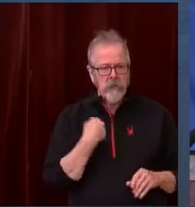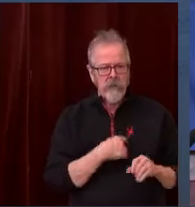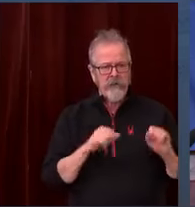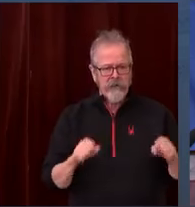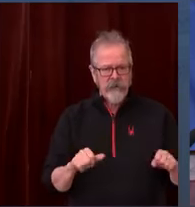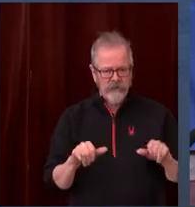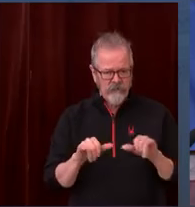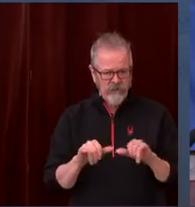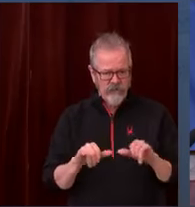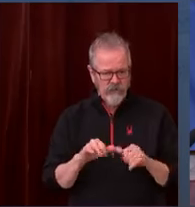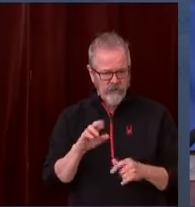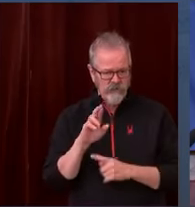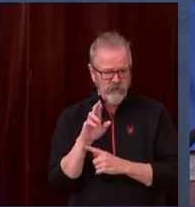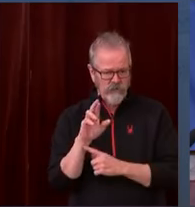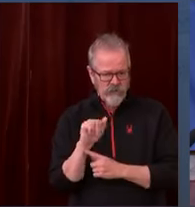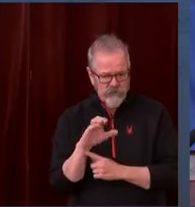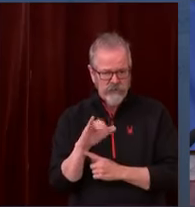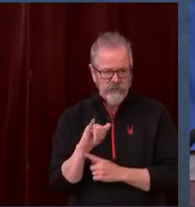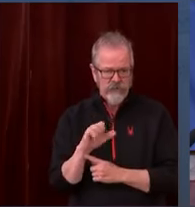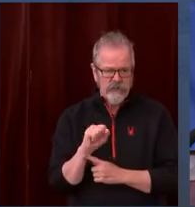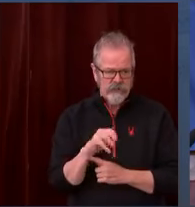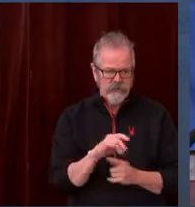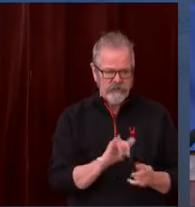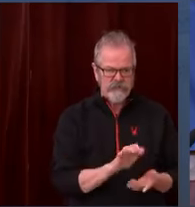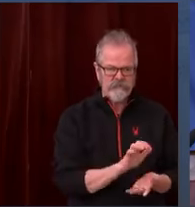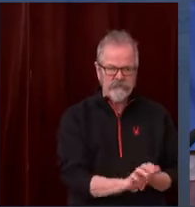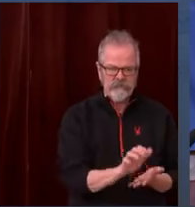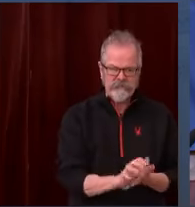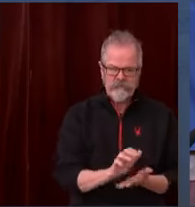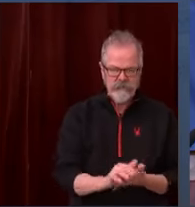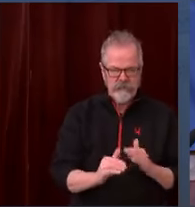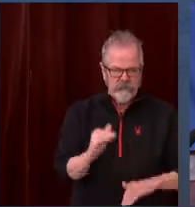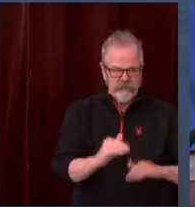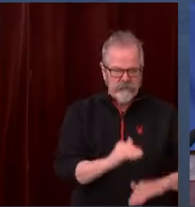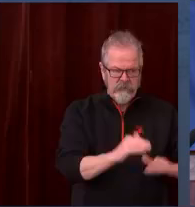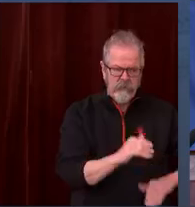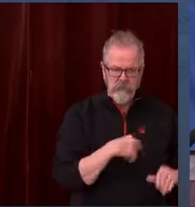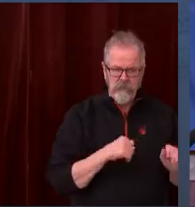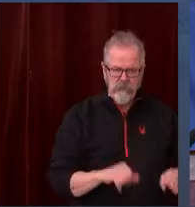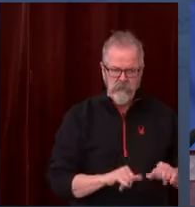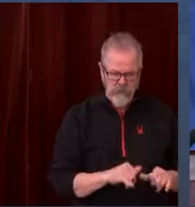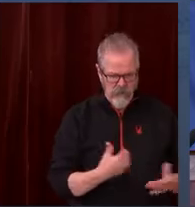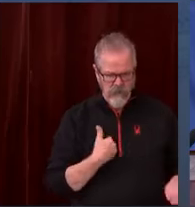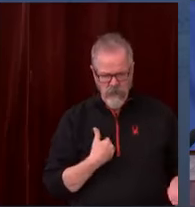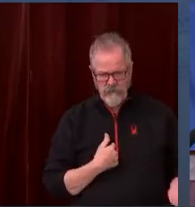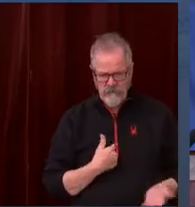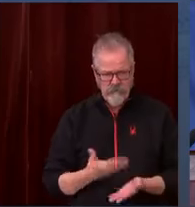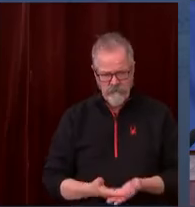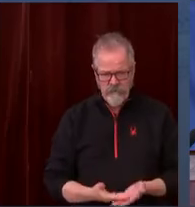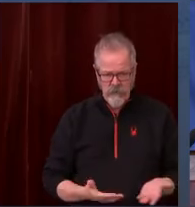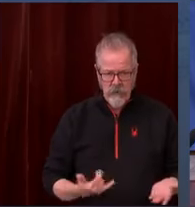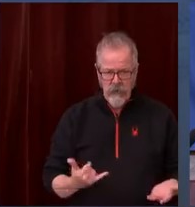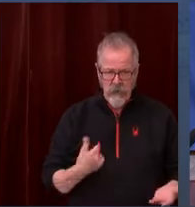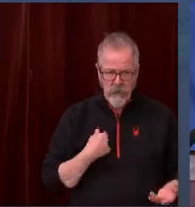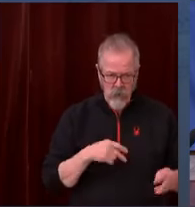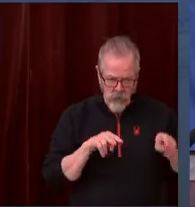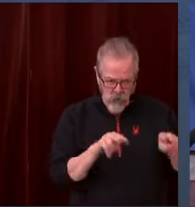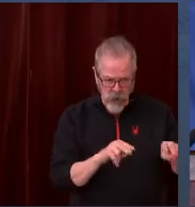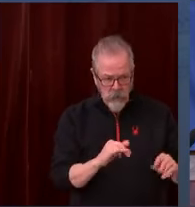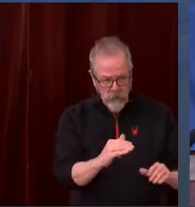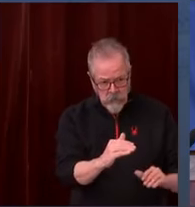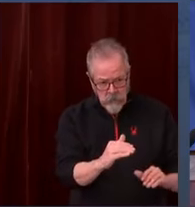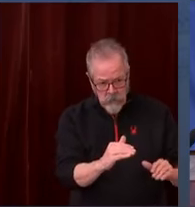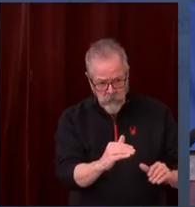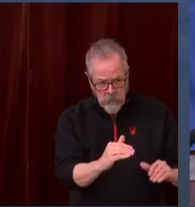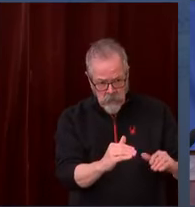society. So I haven't put goal lines like the 20 or 30 yard line, but we are pushing that arc forward in